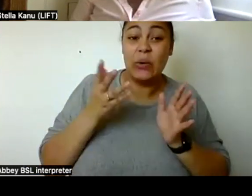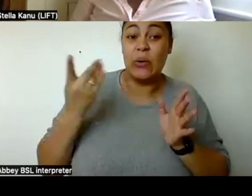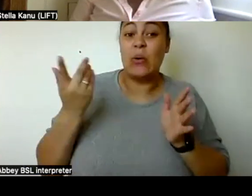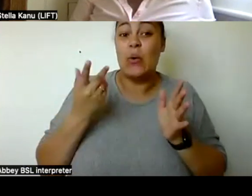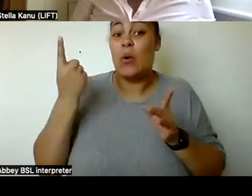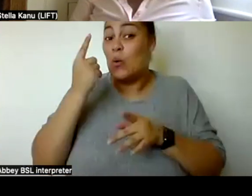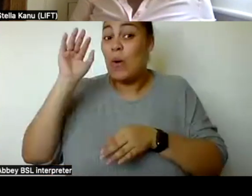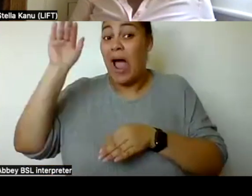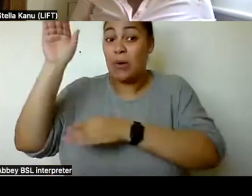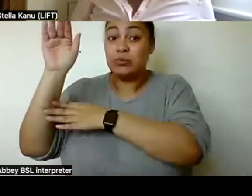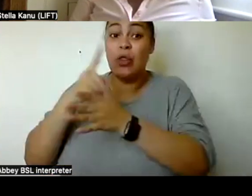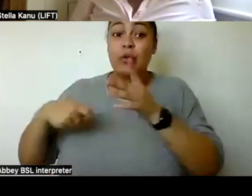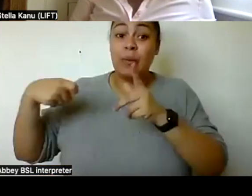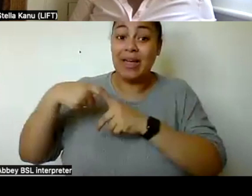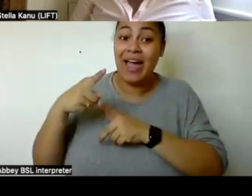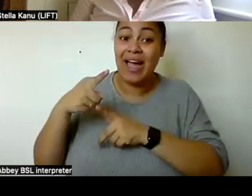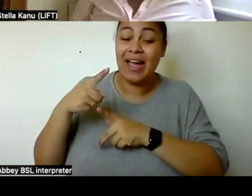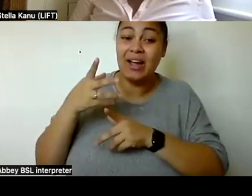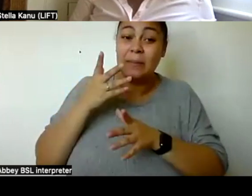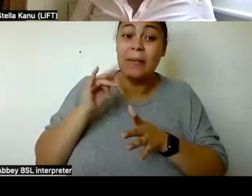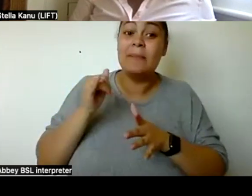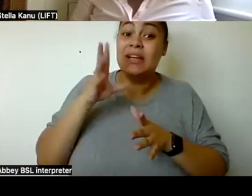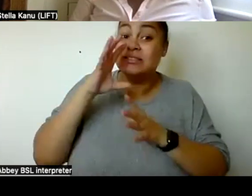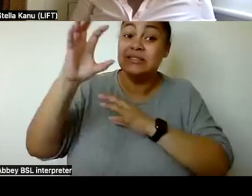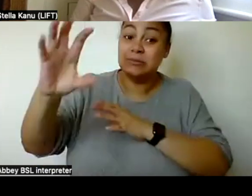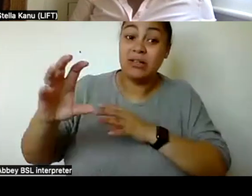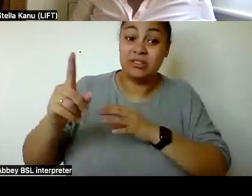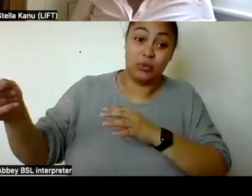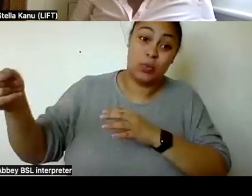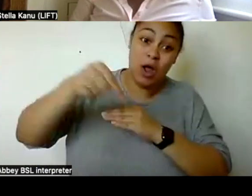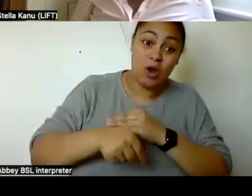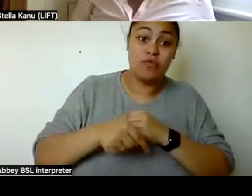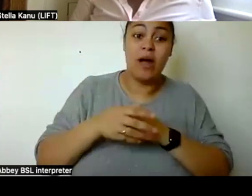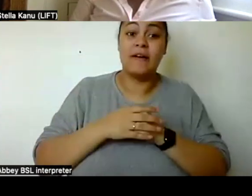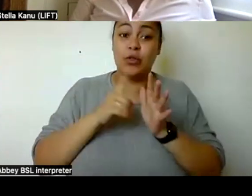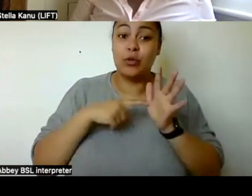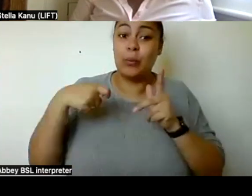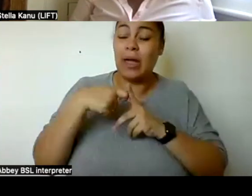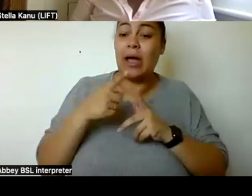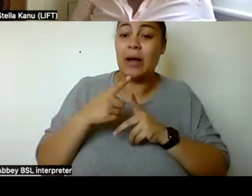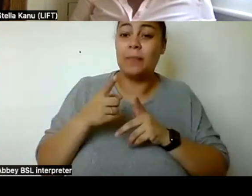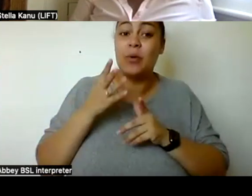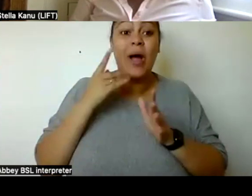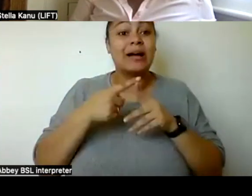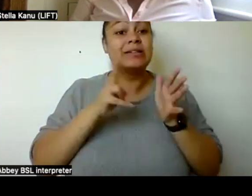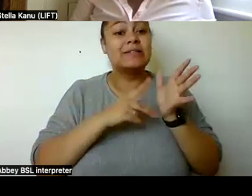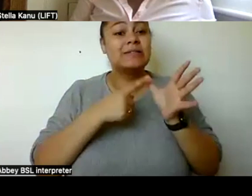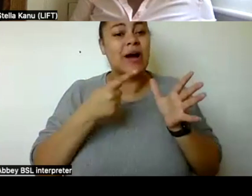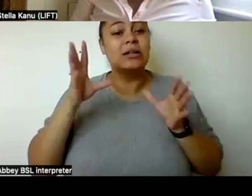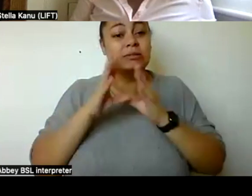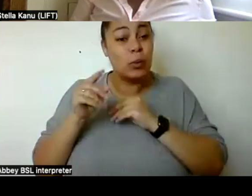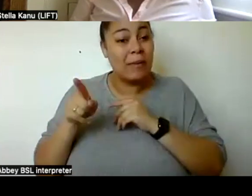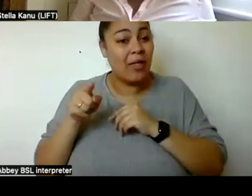UK who might be being sponsored to arrive. And when Eva was talking about that, she was